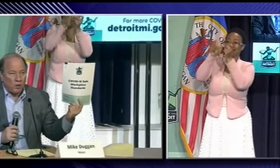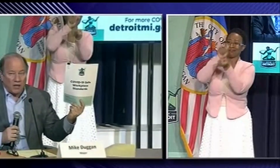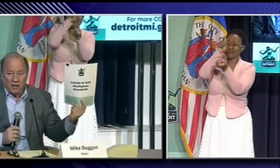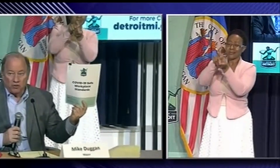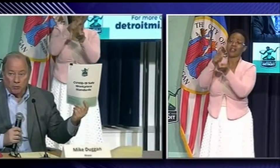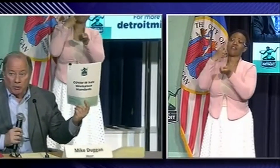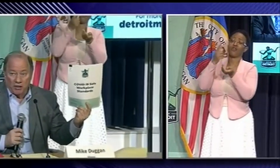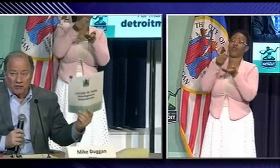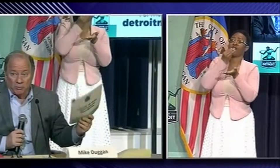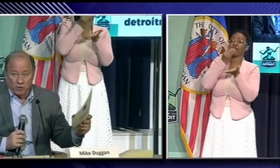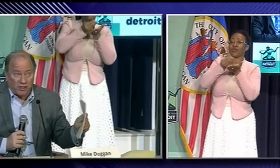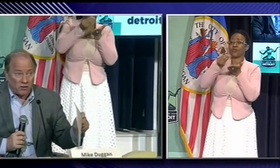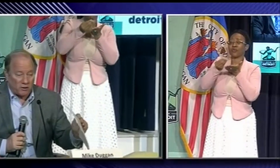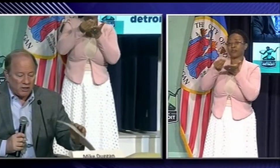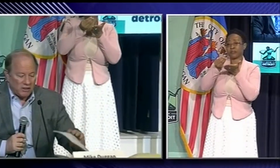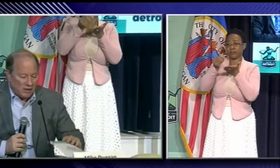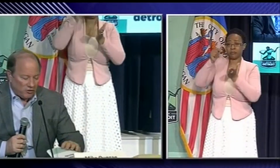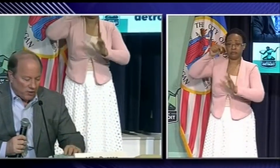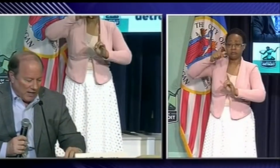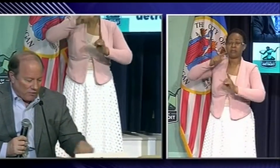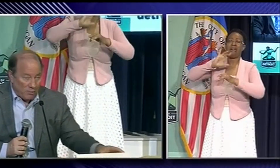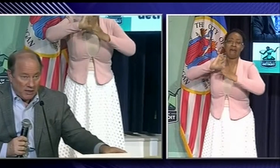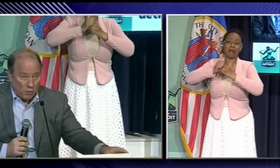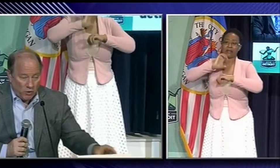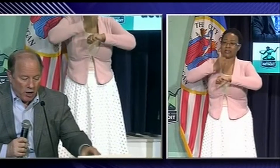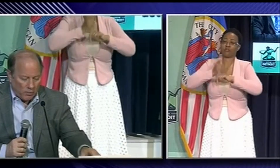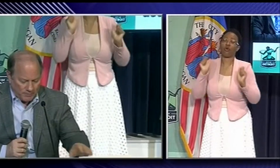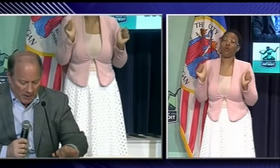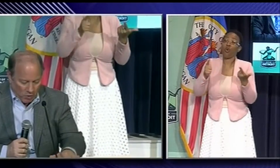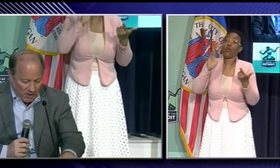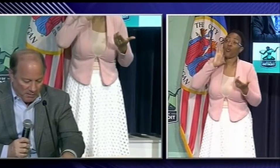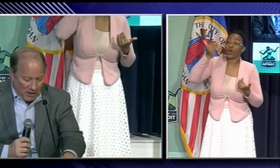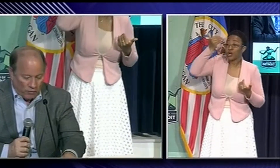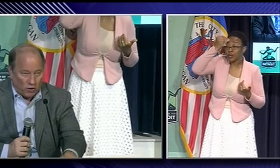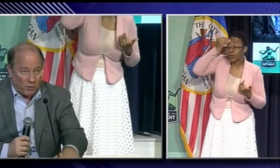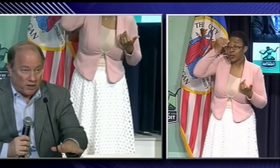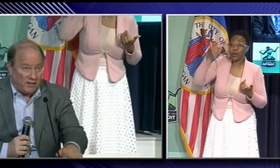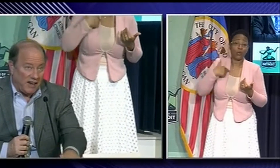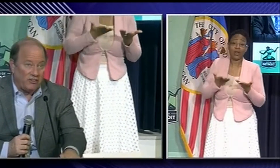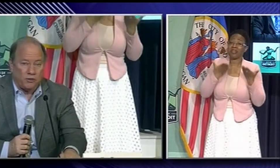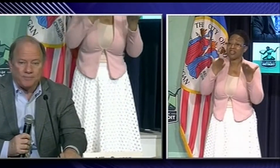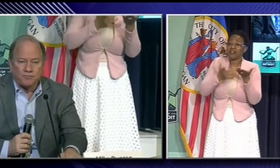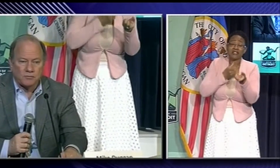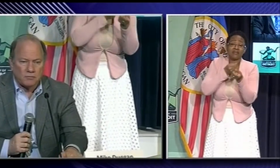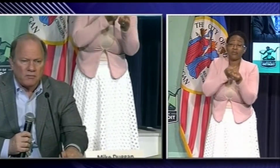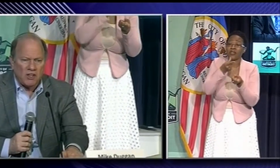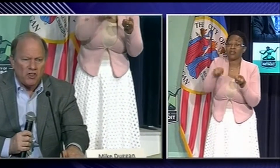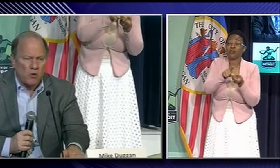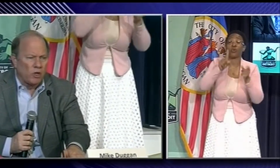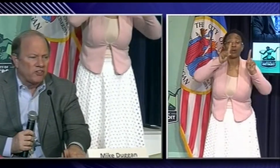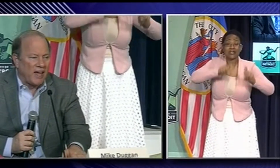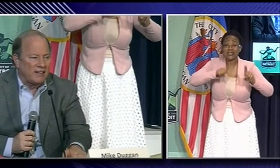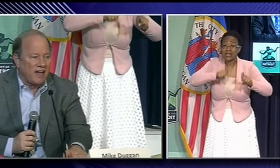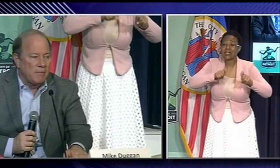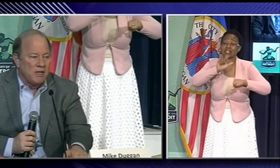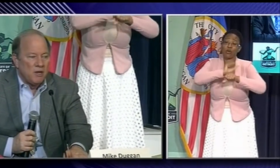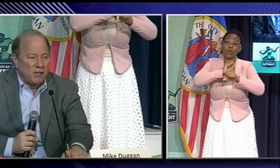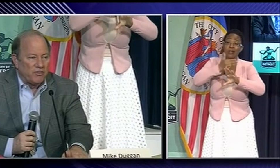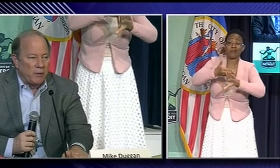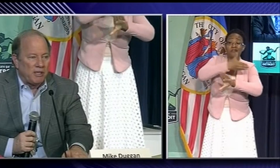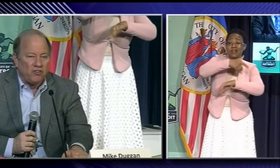to supermarkets in particular, so that everybody will know, and we're going to be there for them. We're going to test their workers ahead of